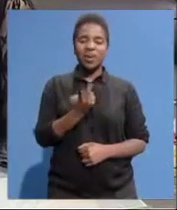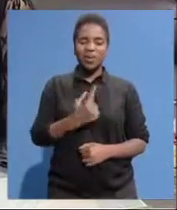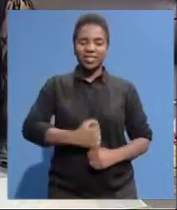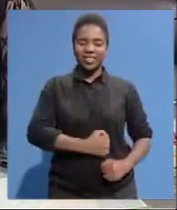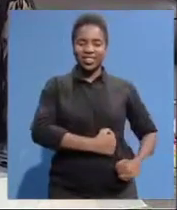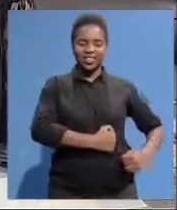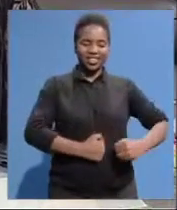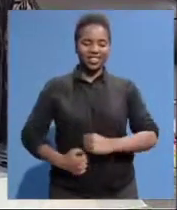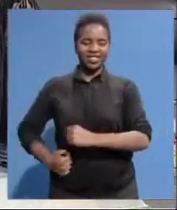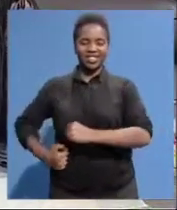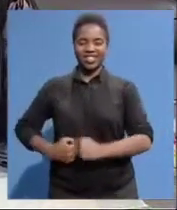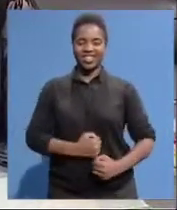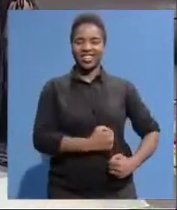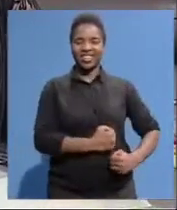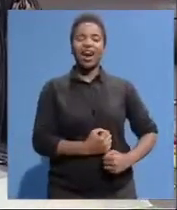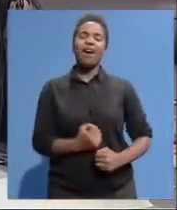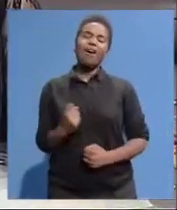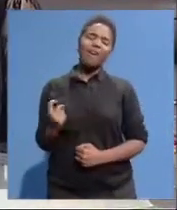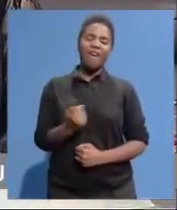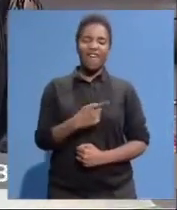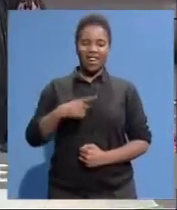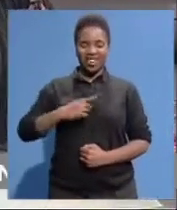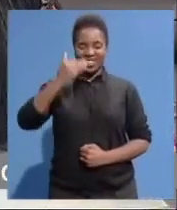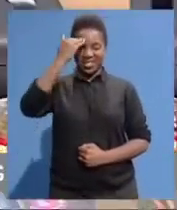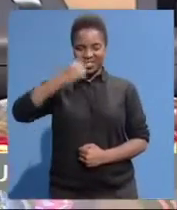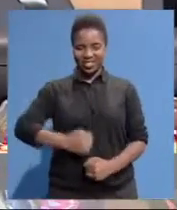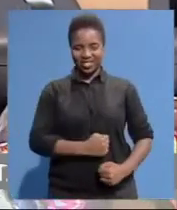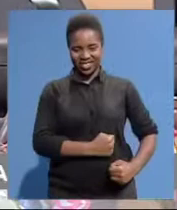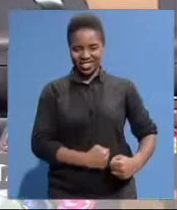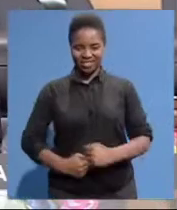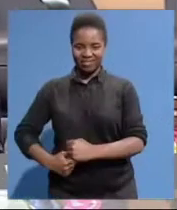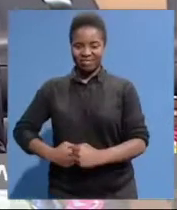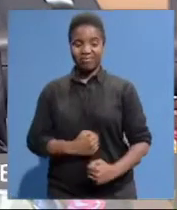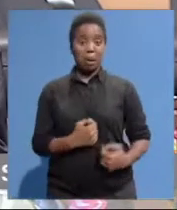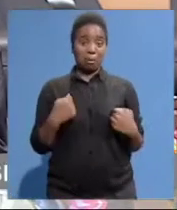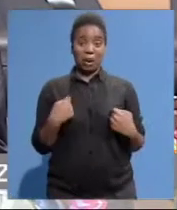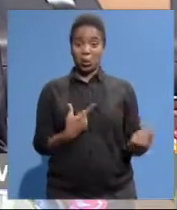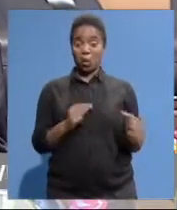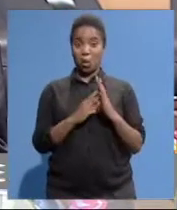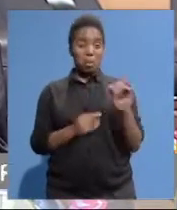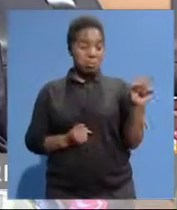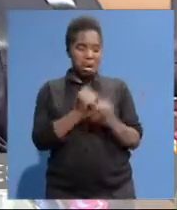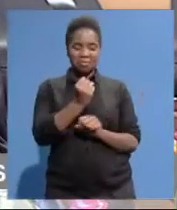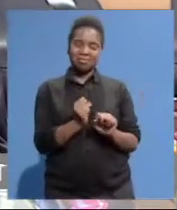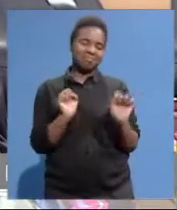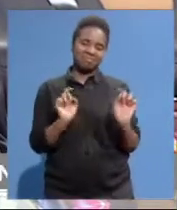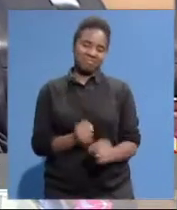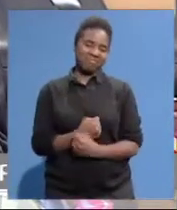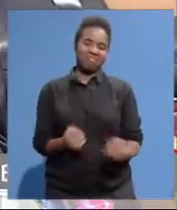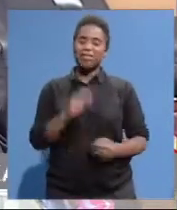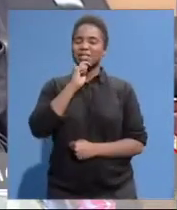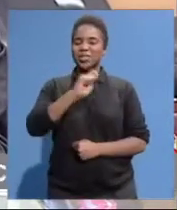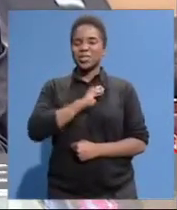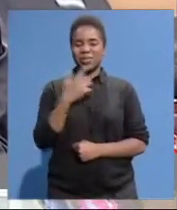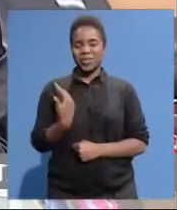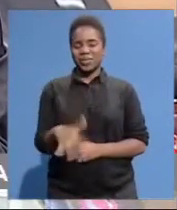that there's nobody who doesn't know how to do a Madiba dance, right, Thomas? Well, I can't do it like he did it. A true African indeed. Joining us